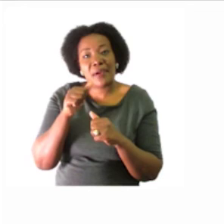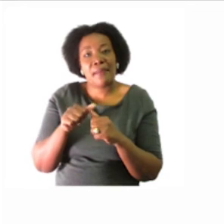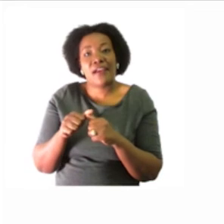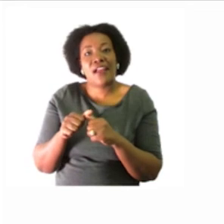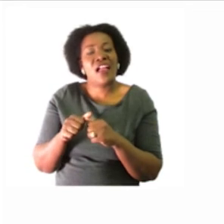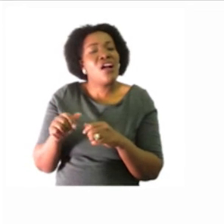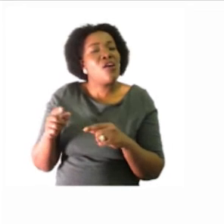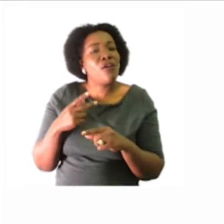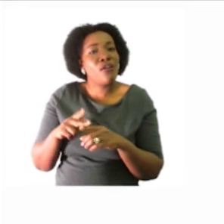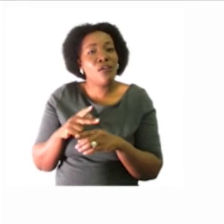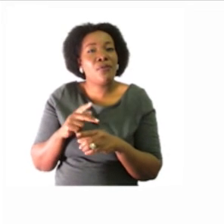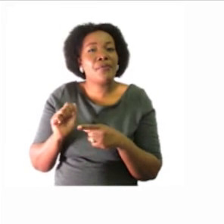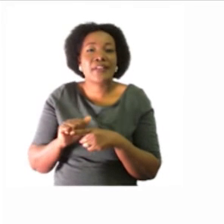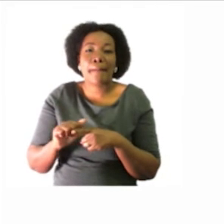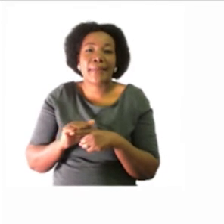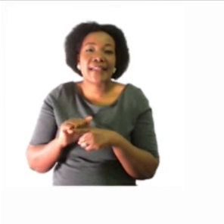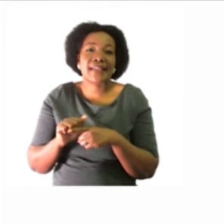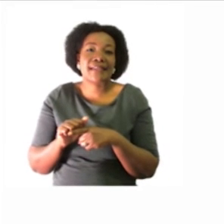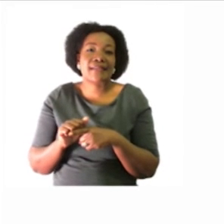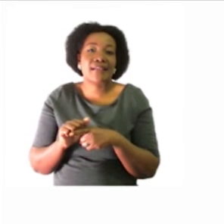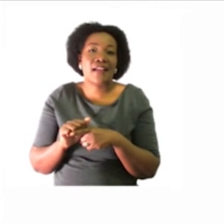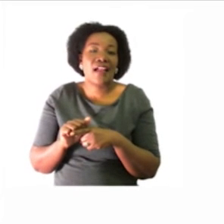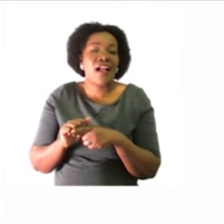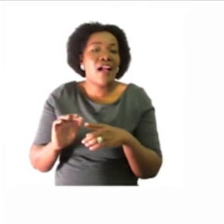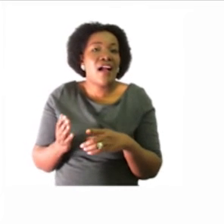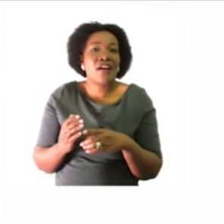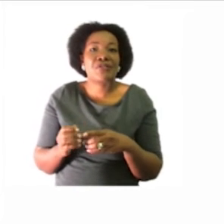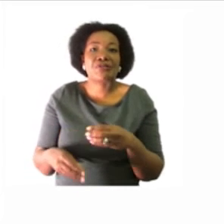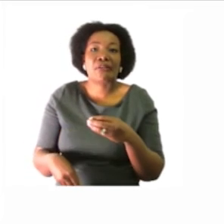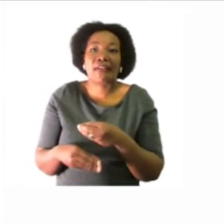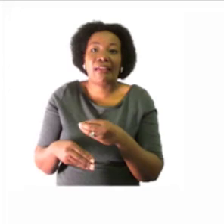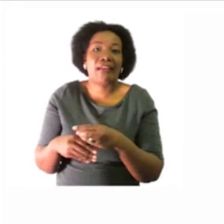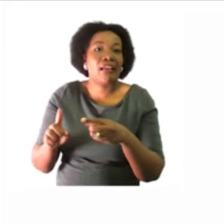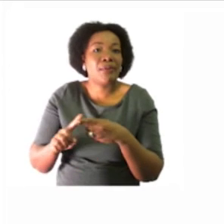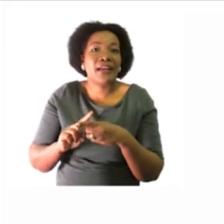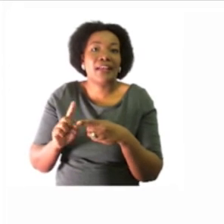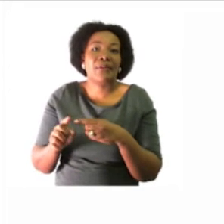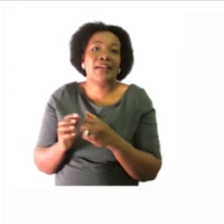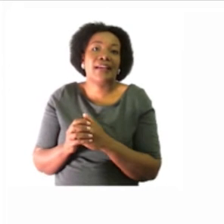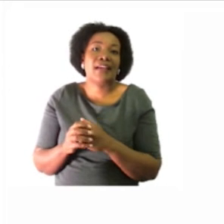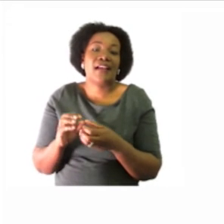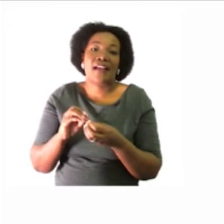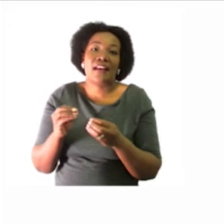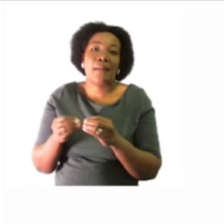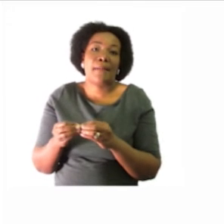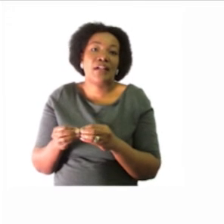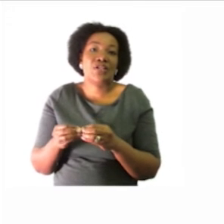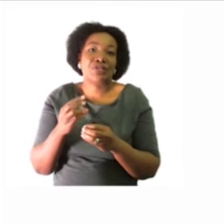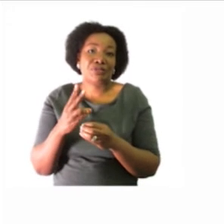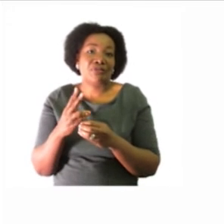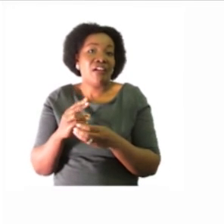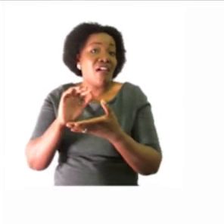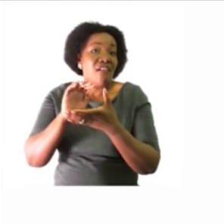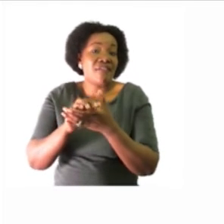to practice how to add up quickly. Let us look at number 2. Friends of